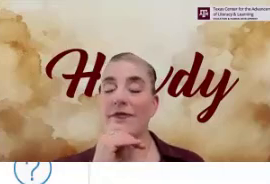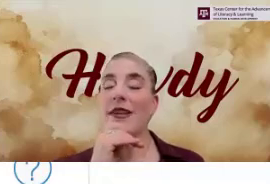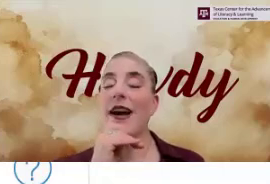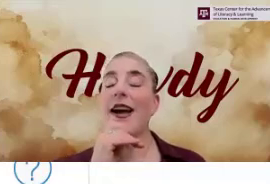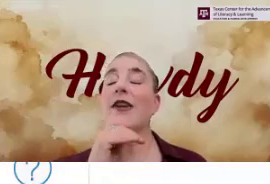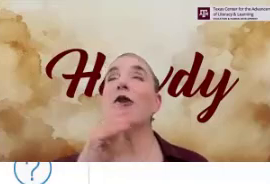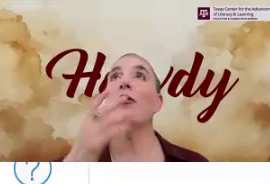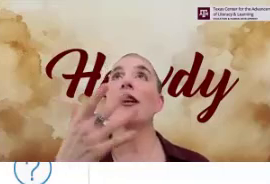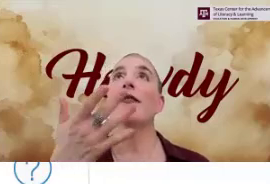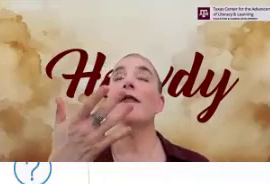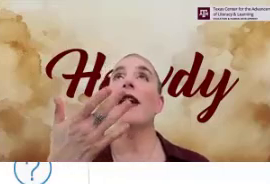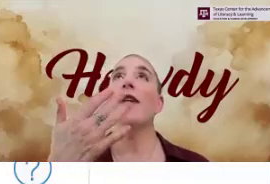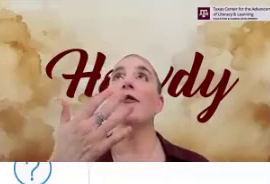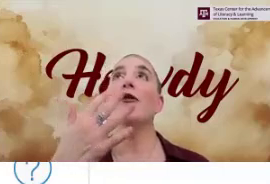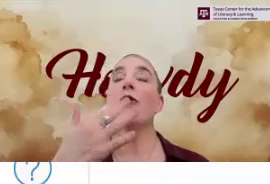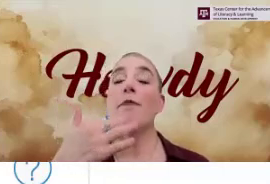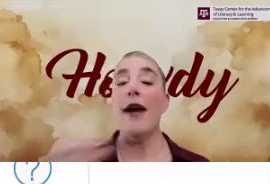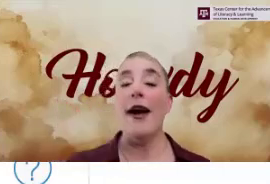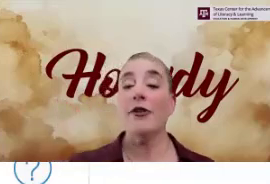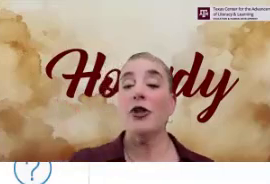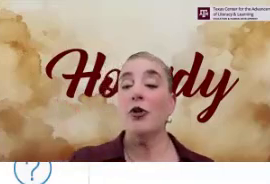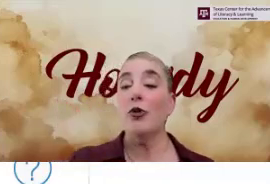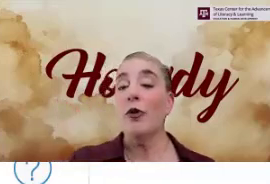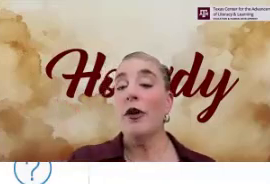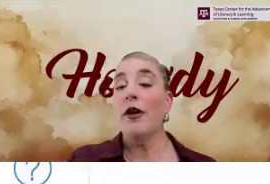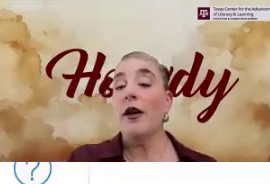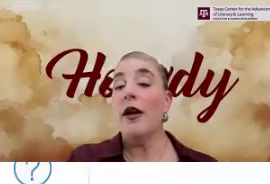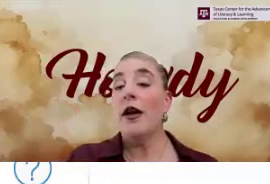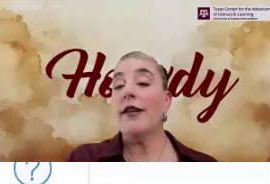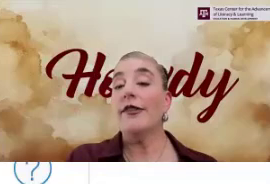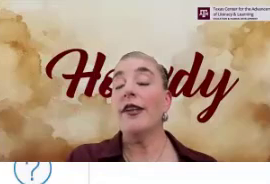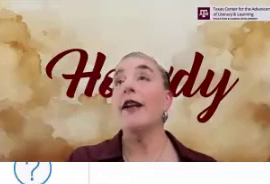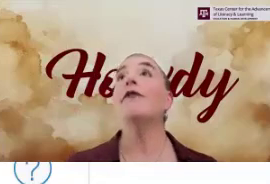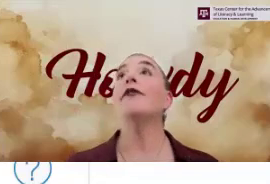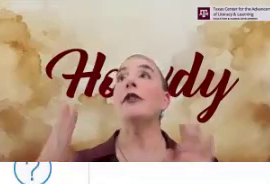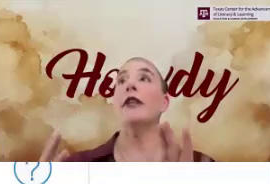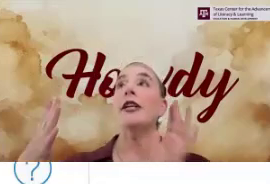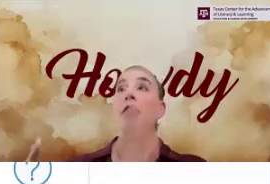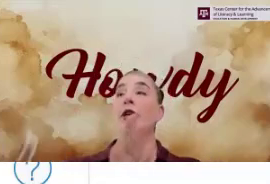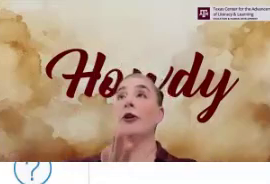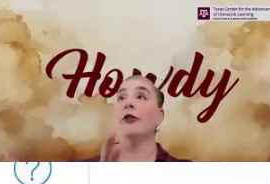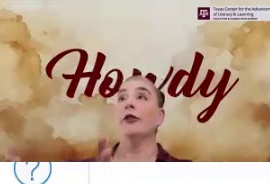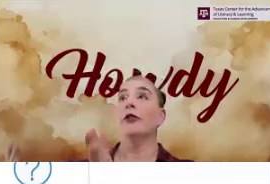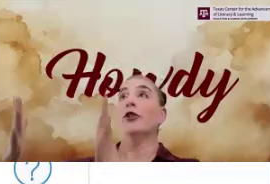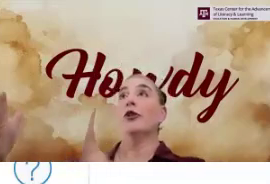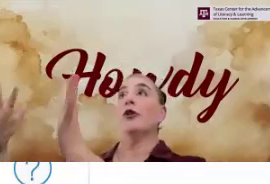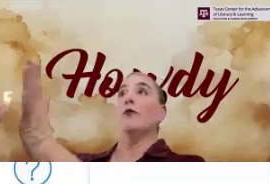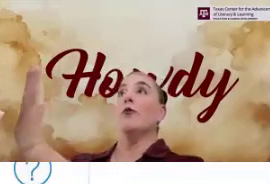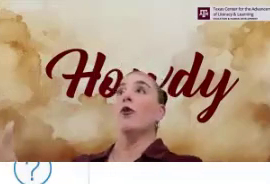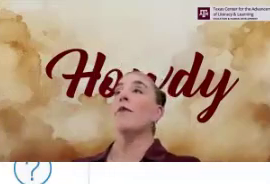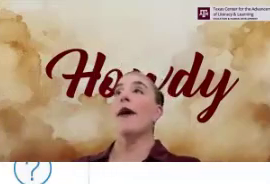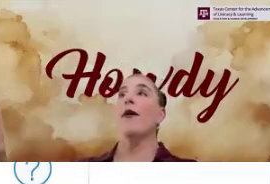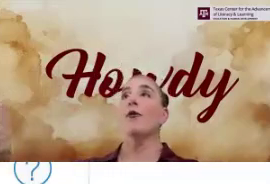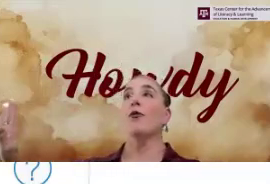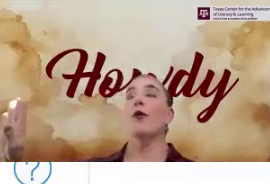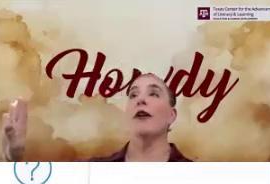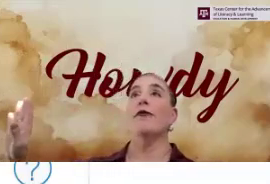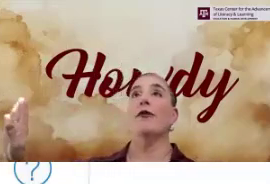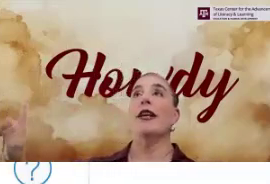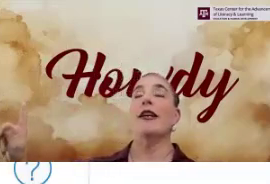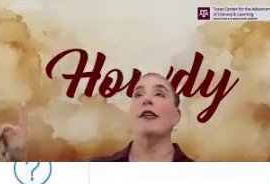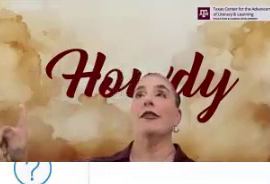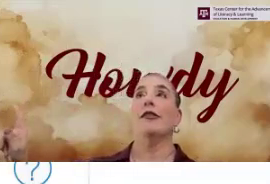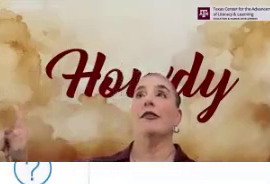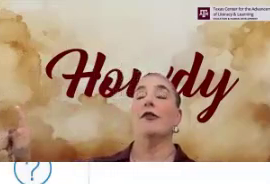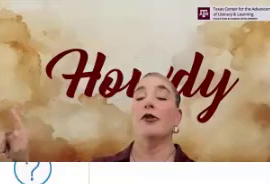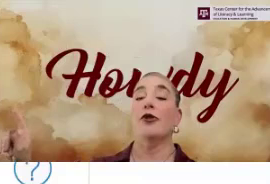sense. Yeah, and Heather, going back to, instead of click here to learn more about